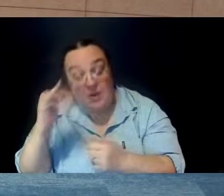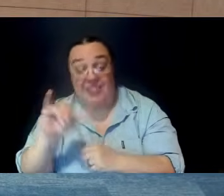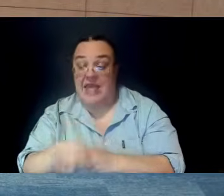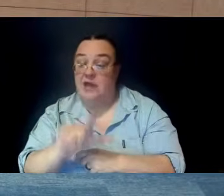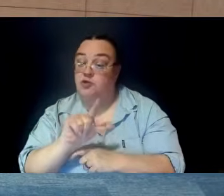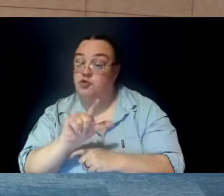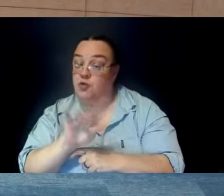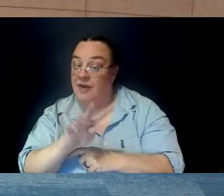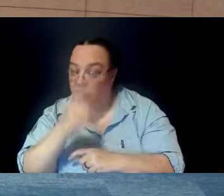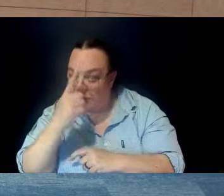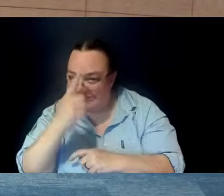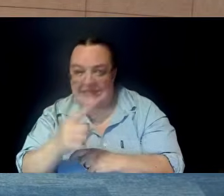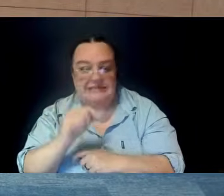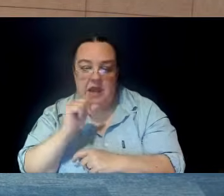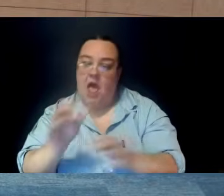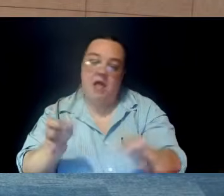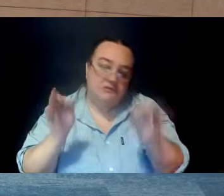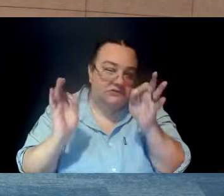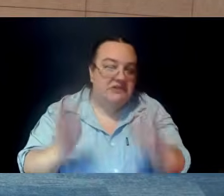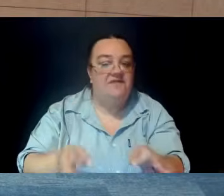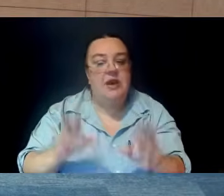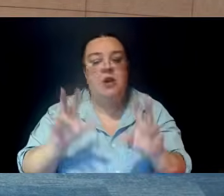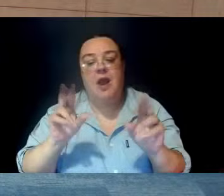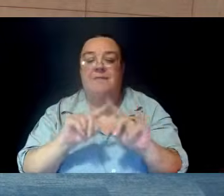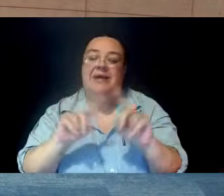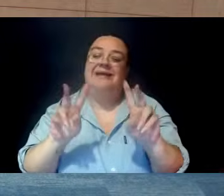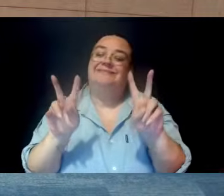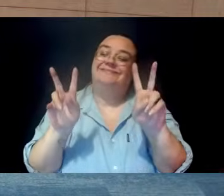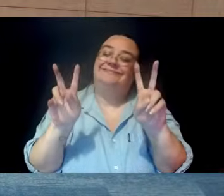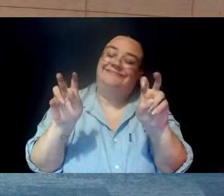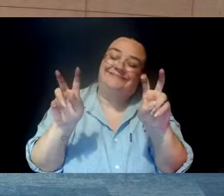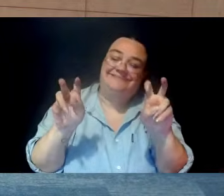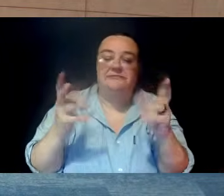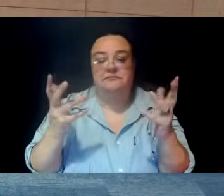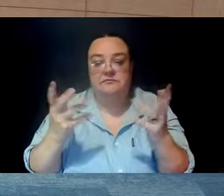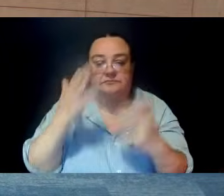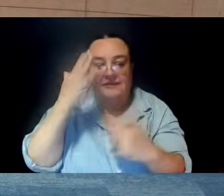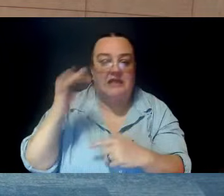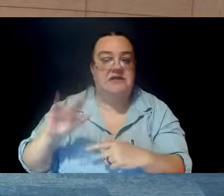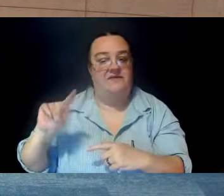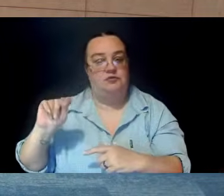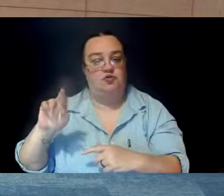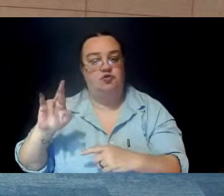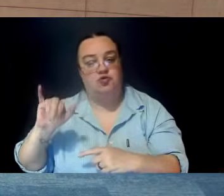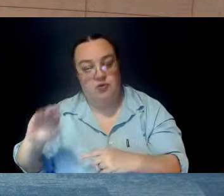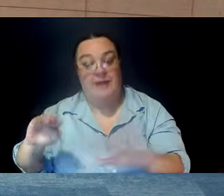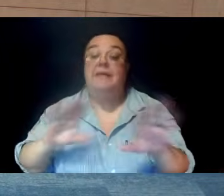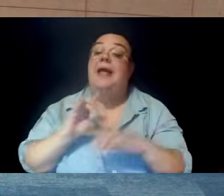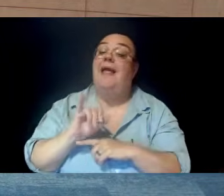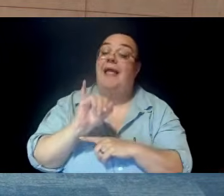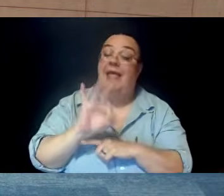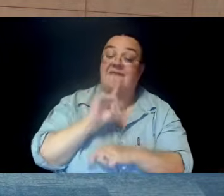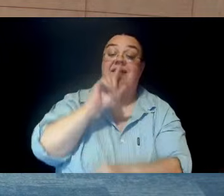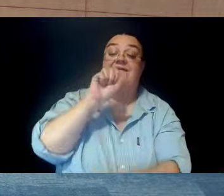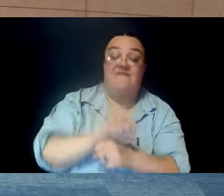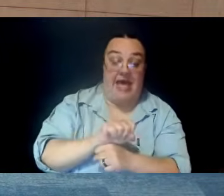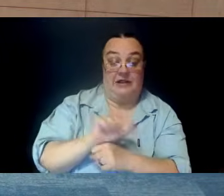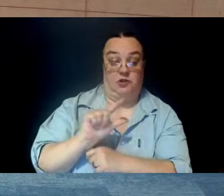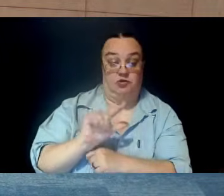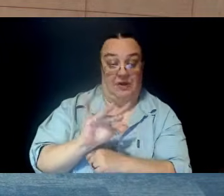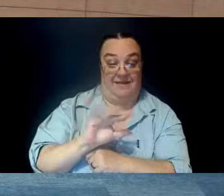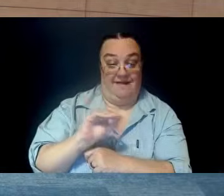is not set in stone, but I mean, it's kind of set in stone because of trim. Okay. If in fact the 25%